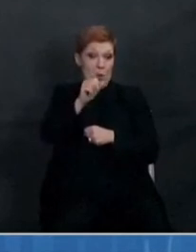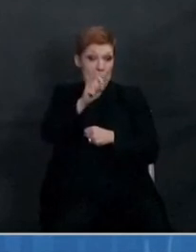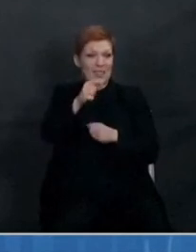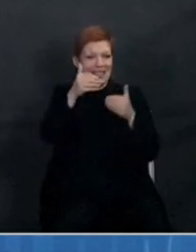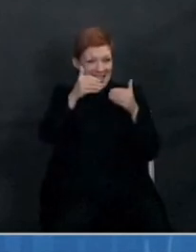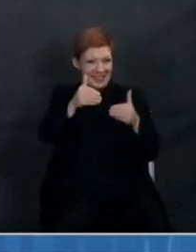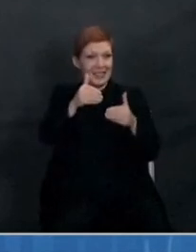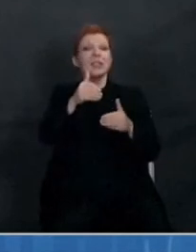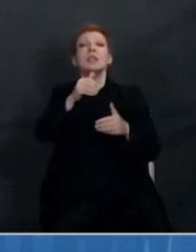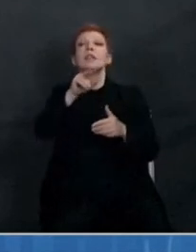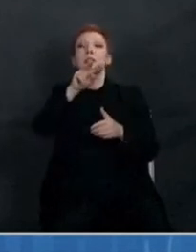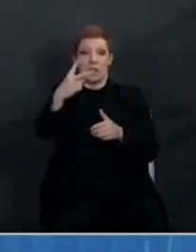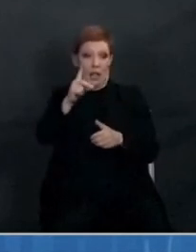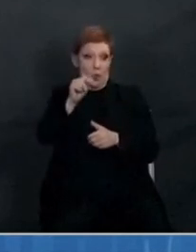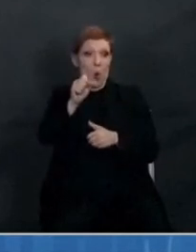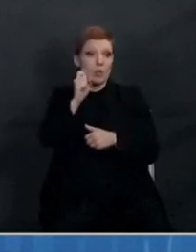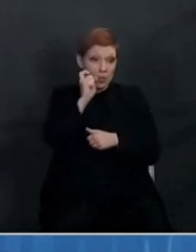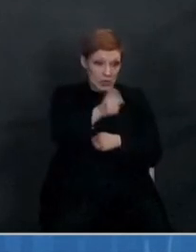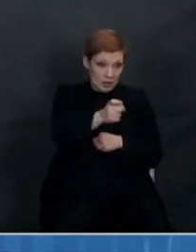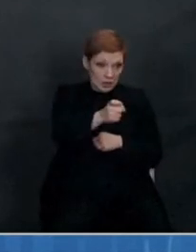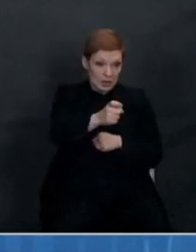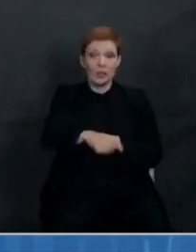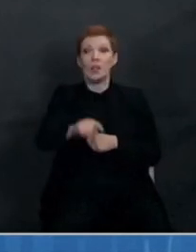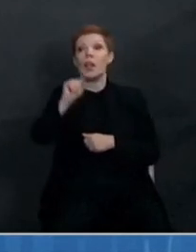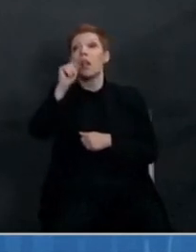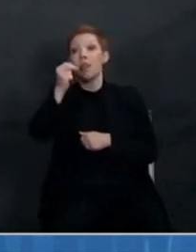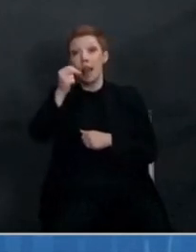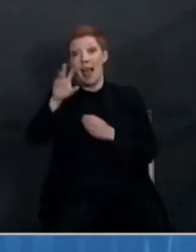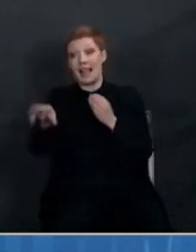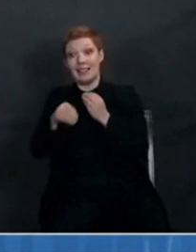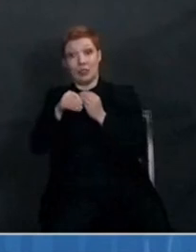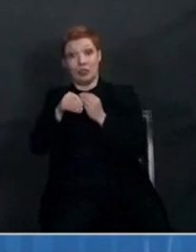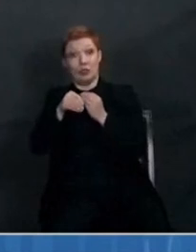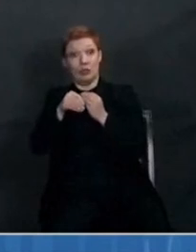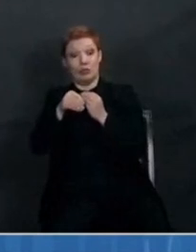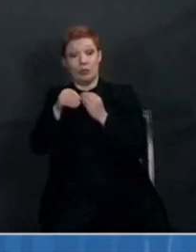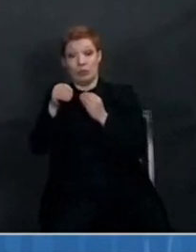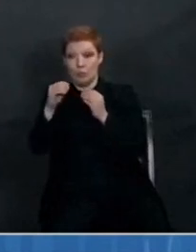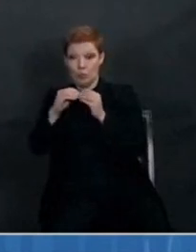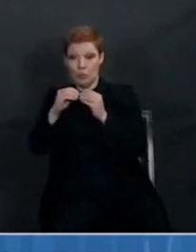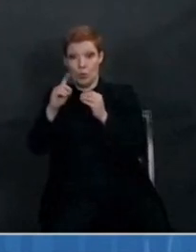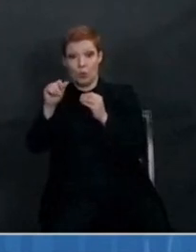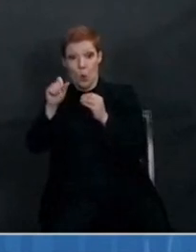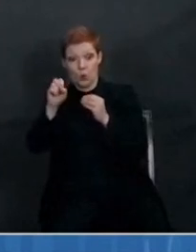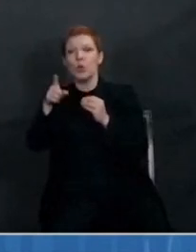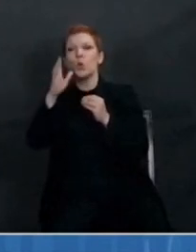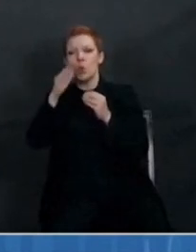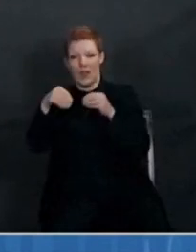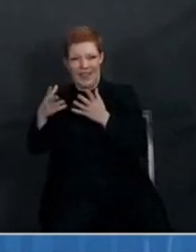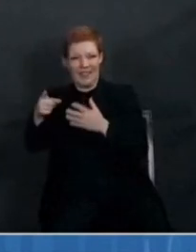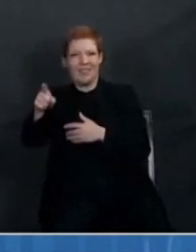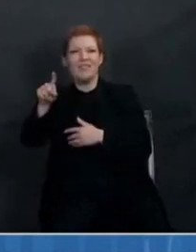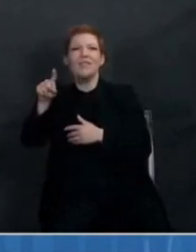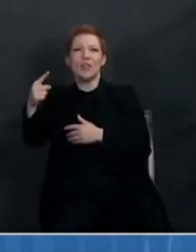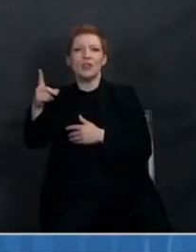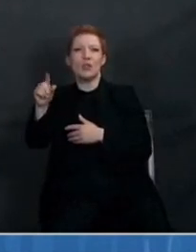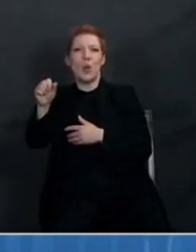then additional doses will be given to the next group of people who will get their first doses. In this